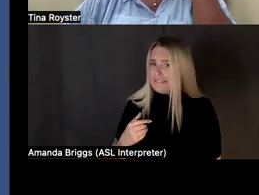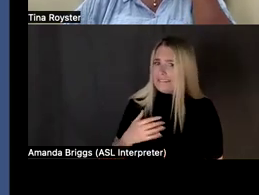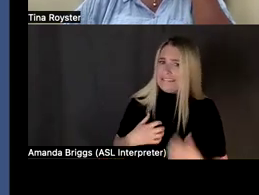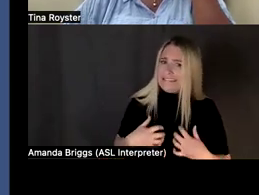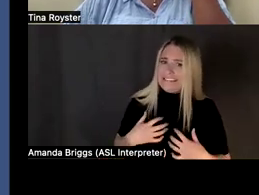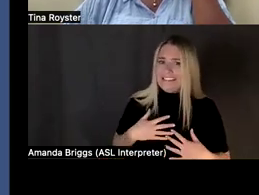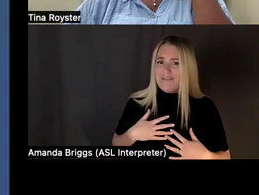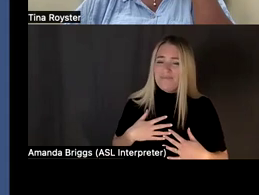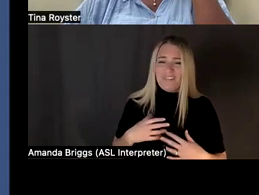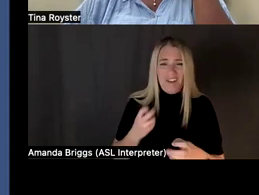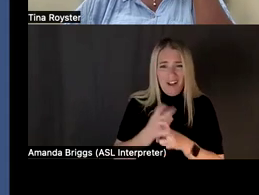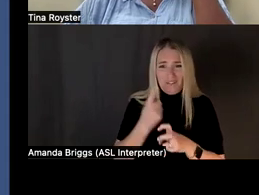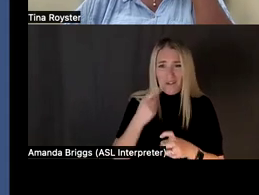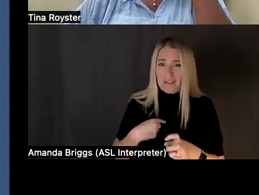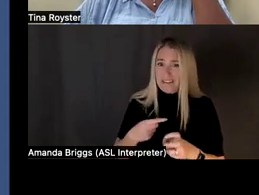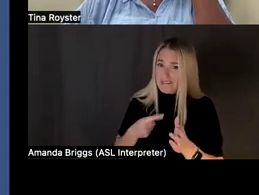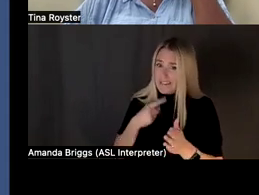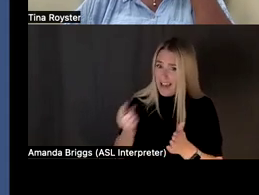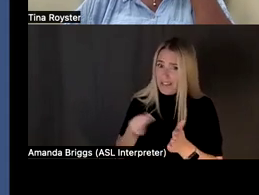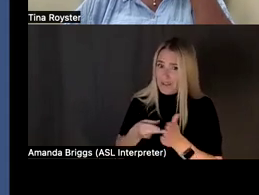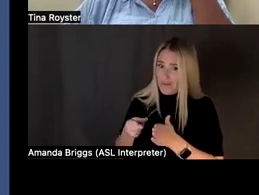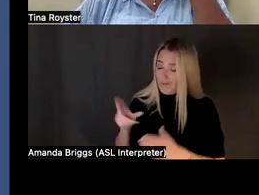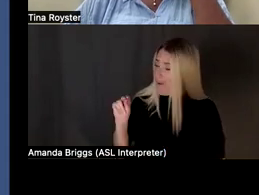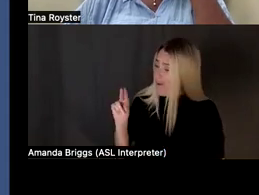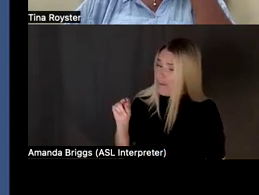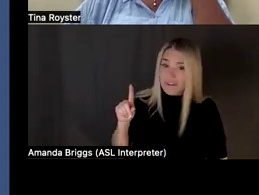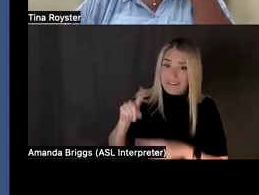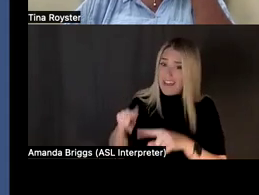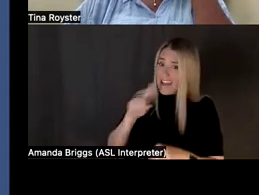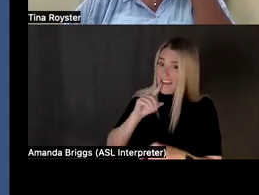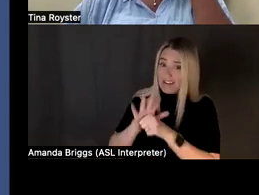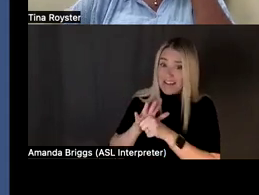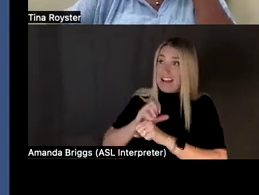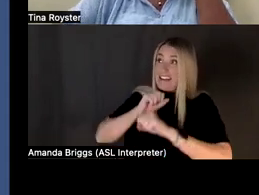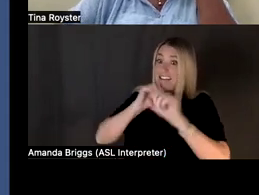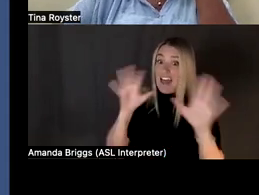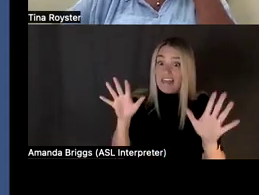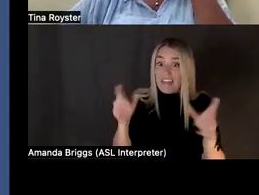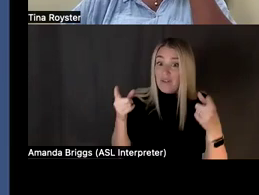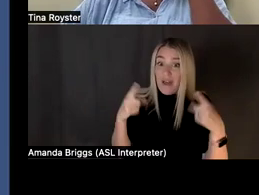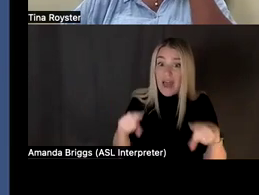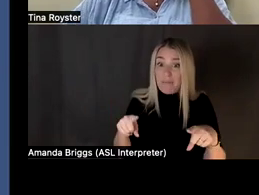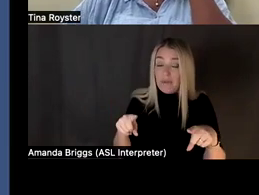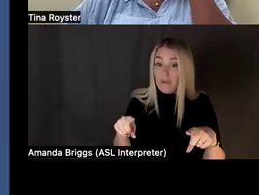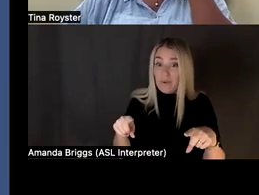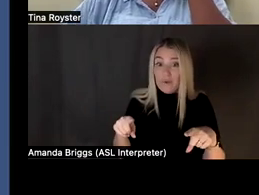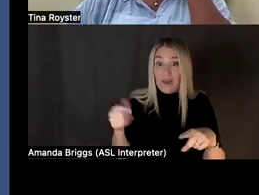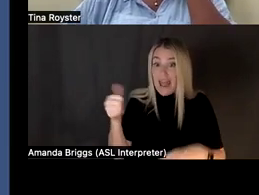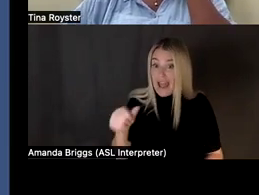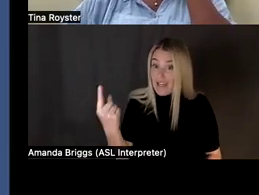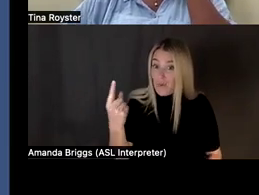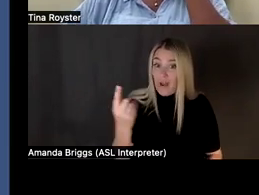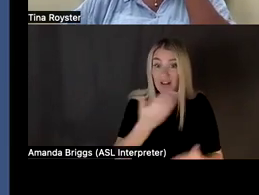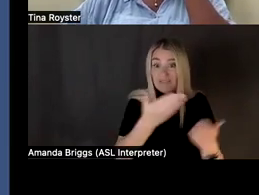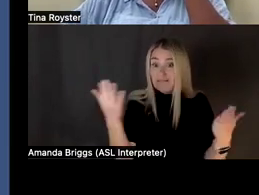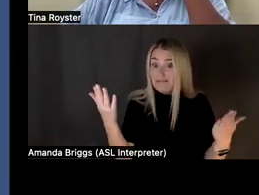tell the truth, which is, no, we can't guarantee that nothing will happen to anyone 100% of the time at any area and any place